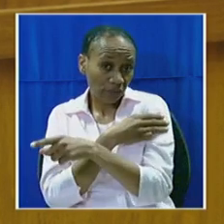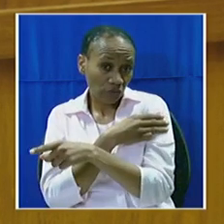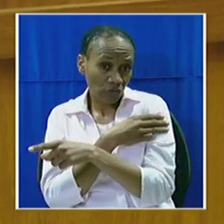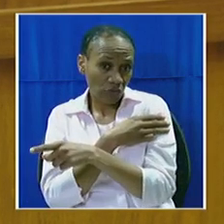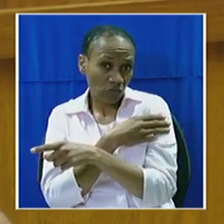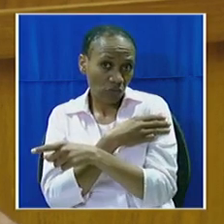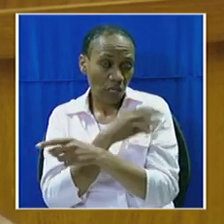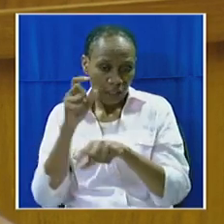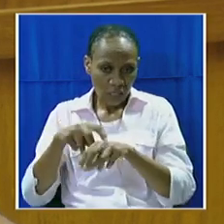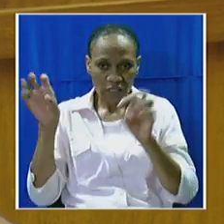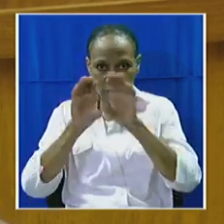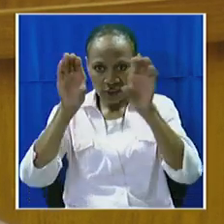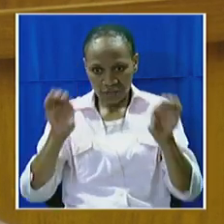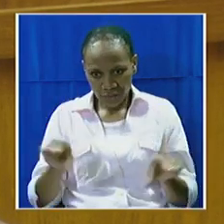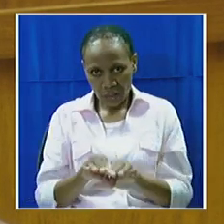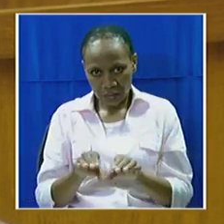issued with a certificate